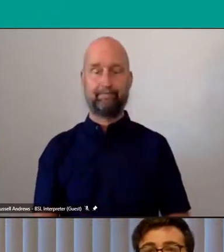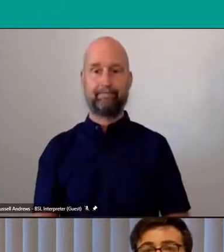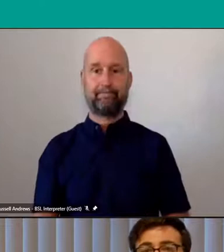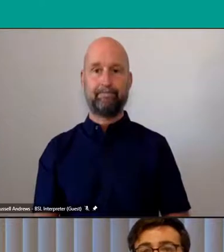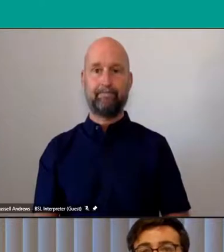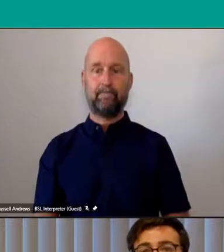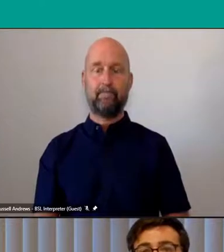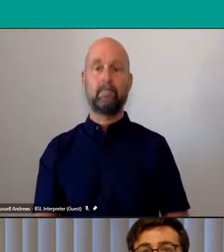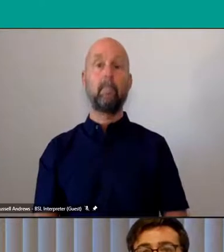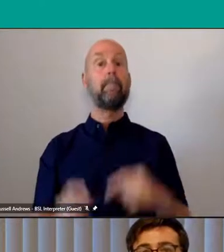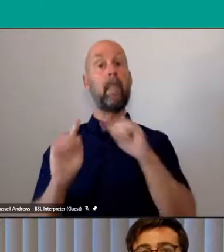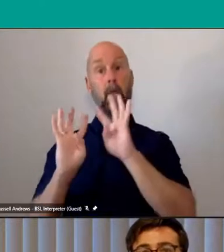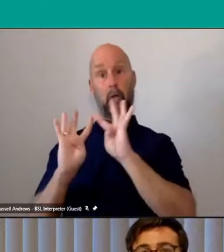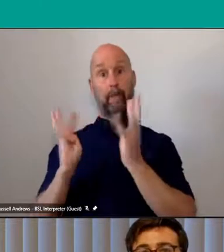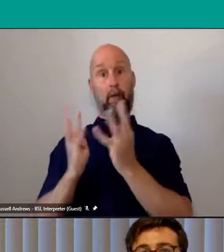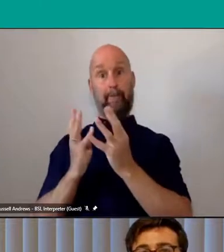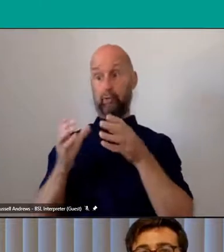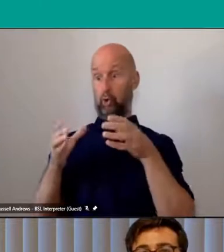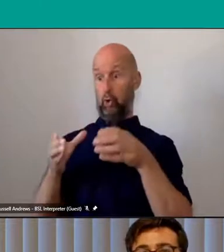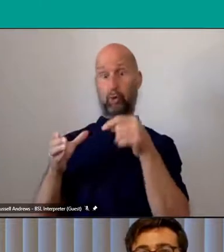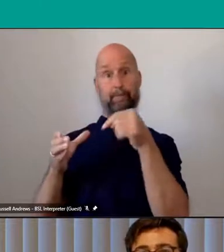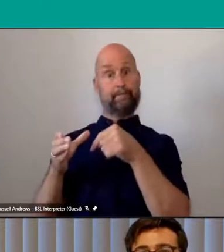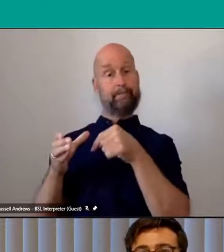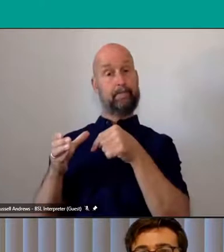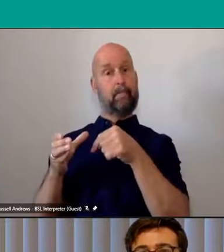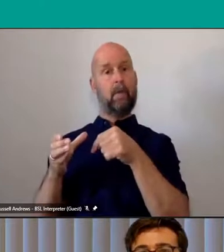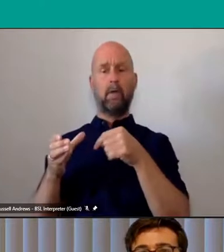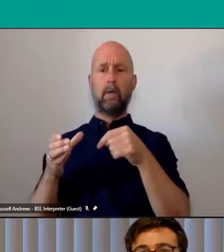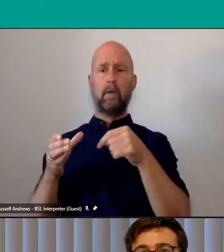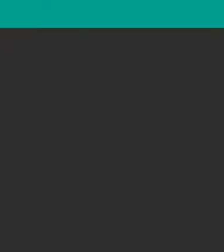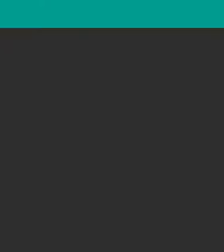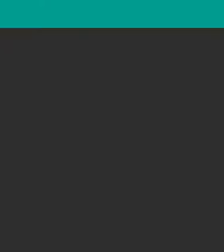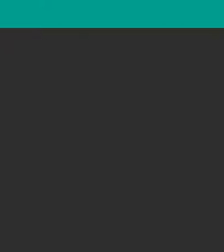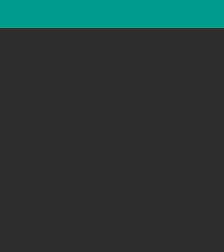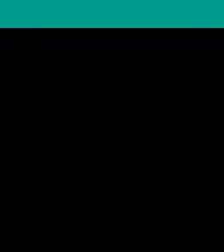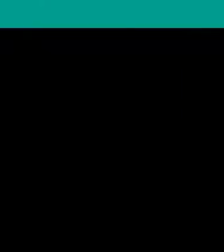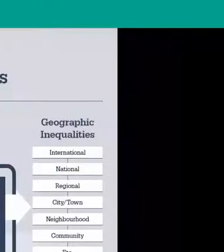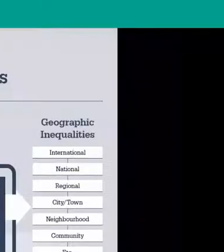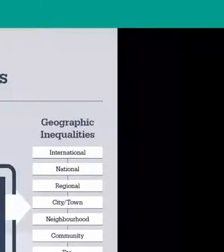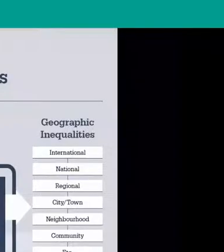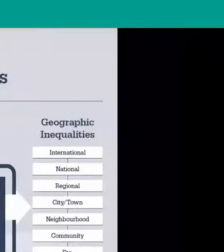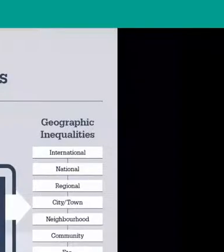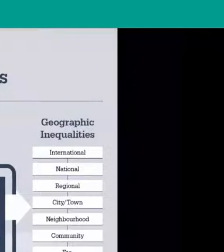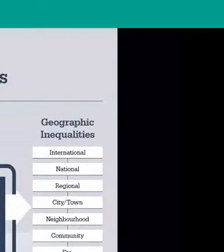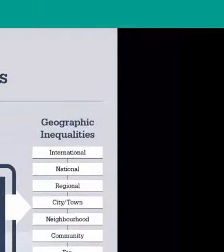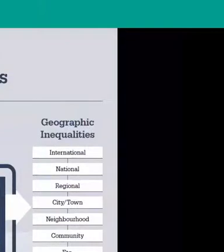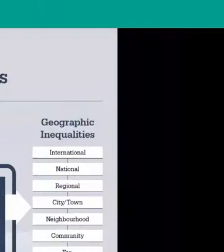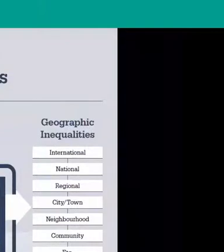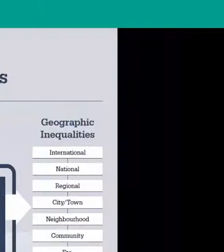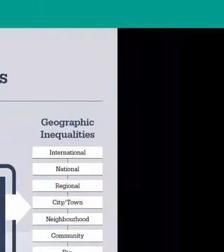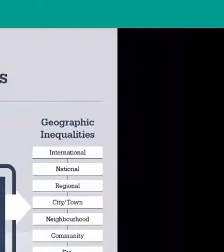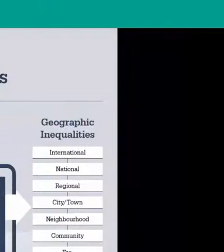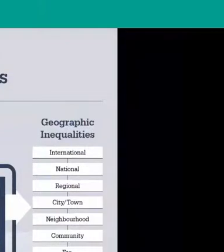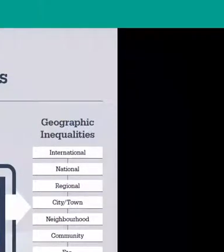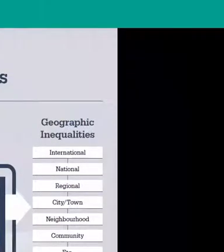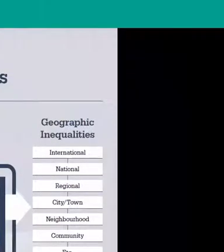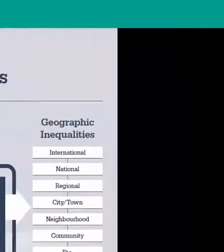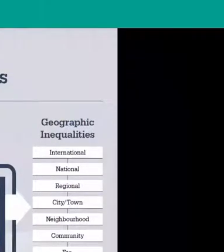So our commission has viewed inequalities within a framework that thinks about